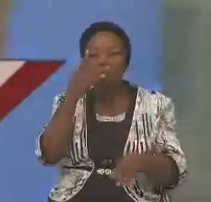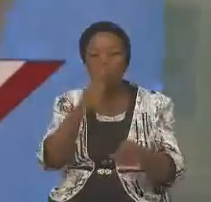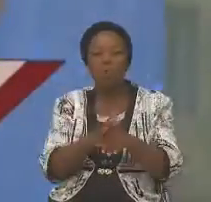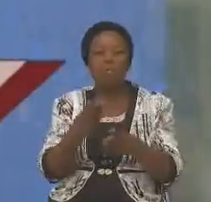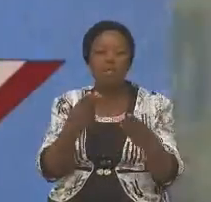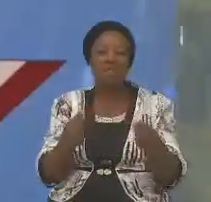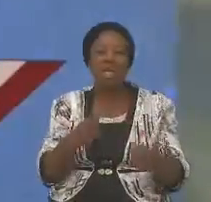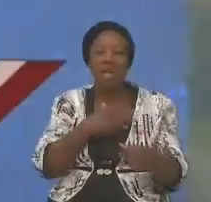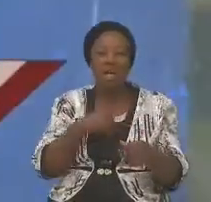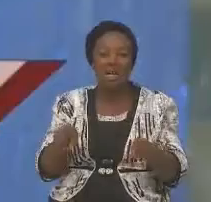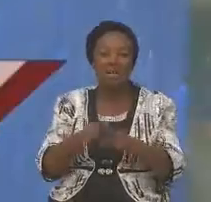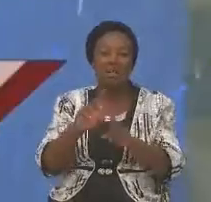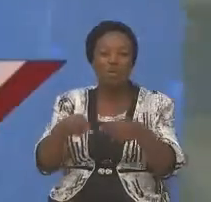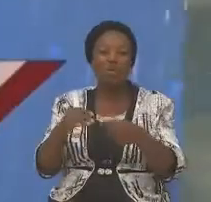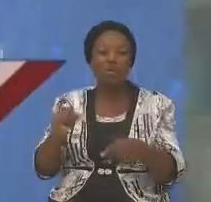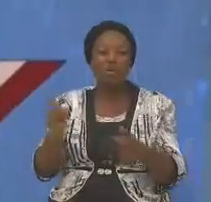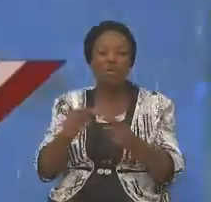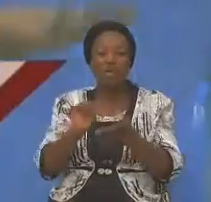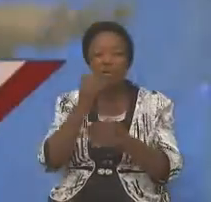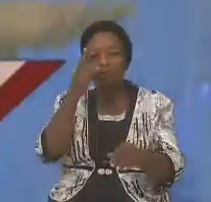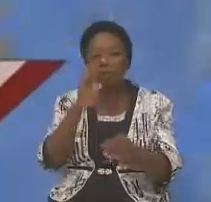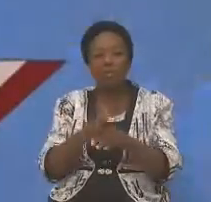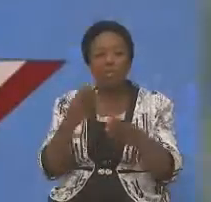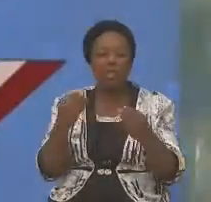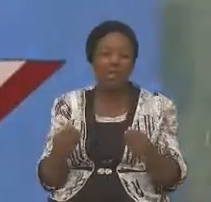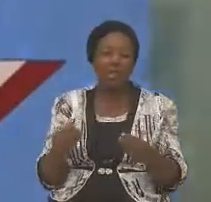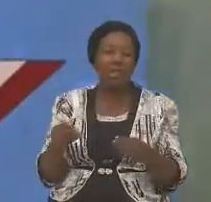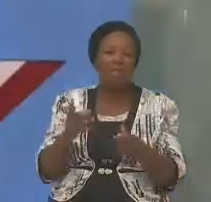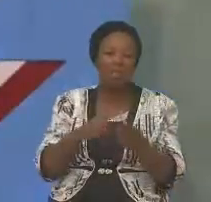as they were going to the promised land,